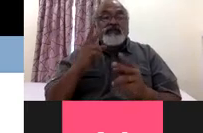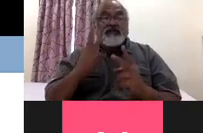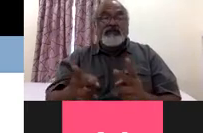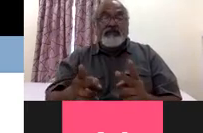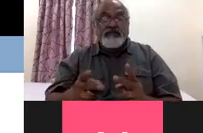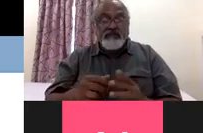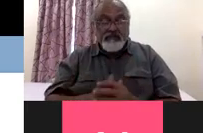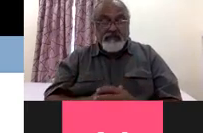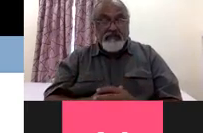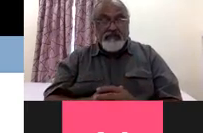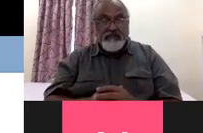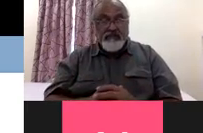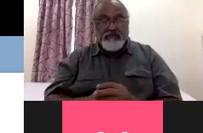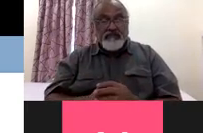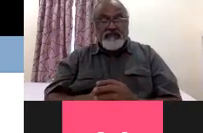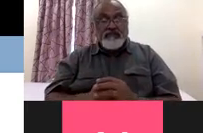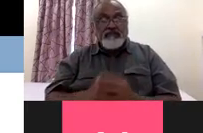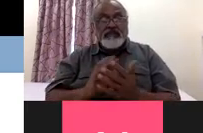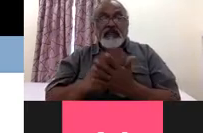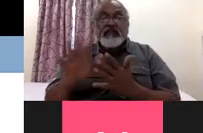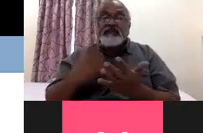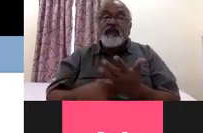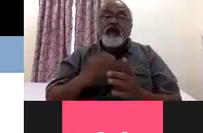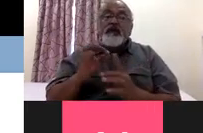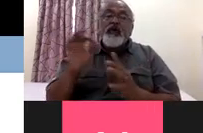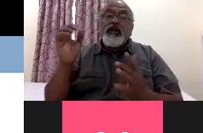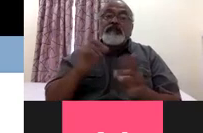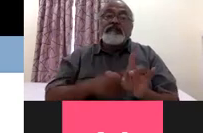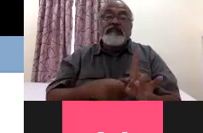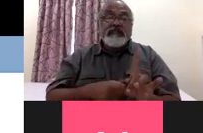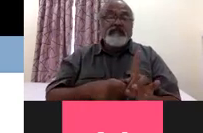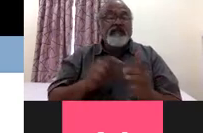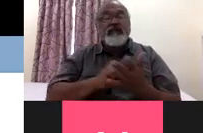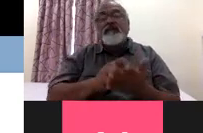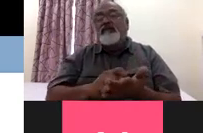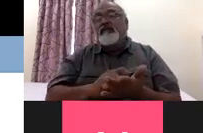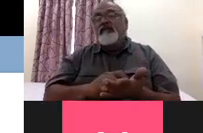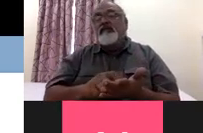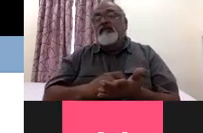apkar HR policy mein likha hai, we are an equal opportunity employer,